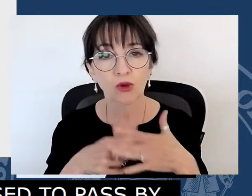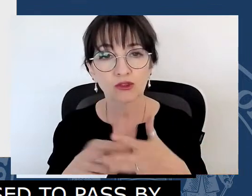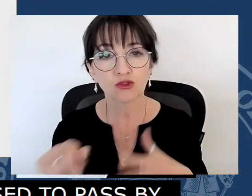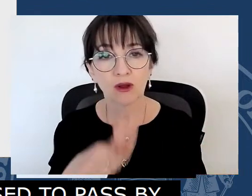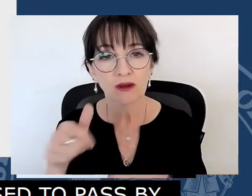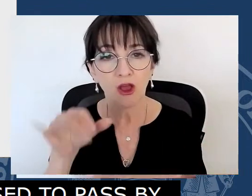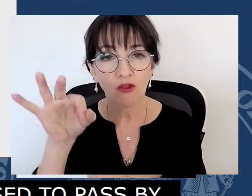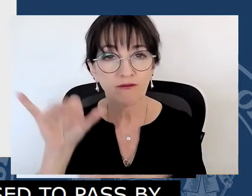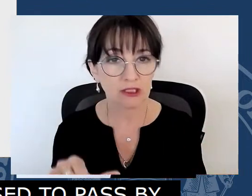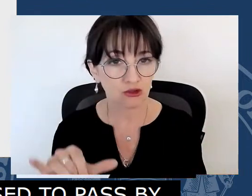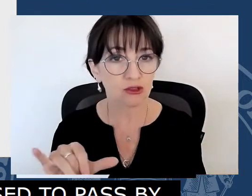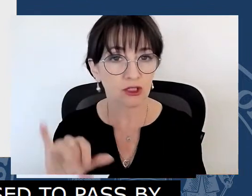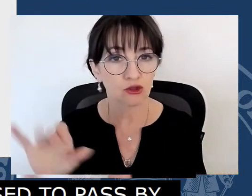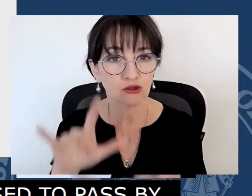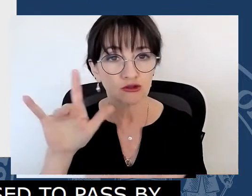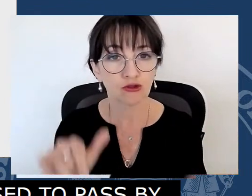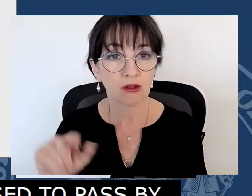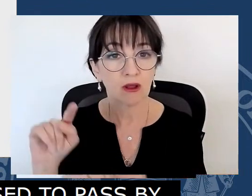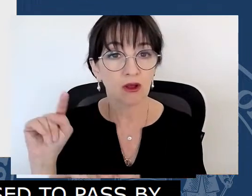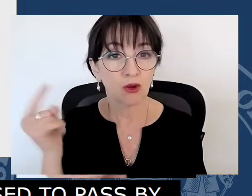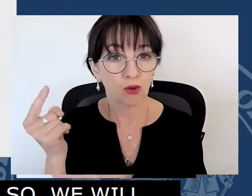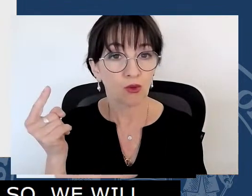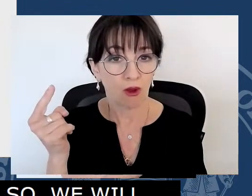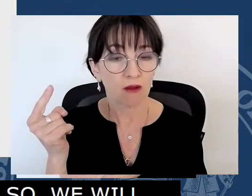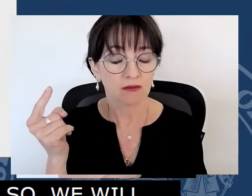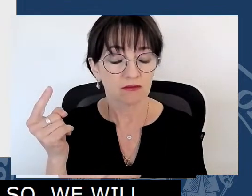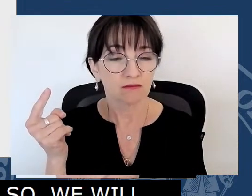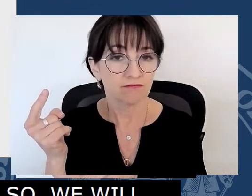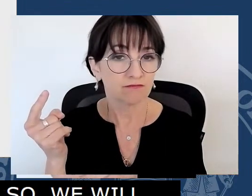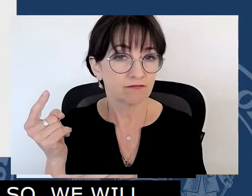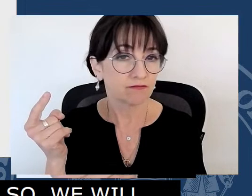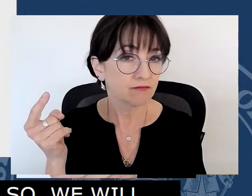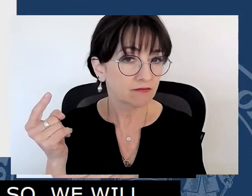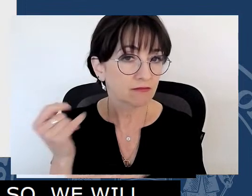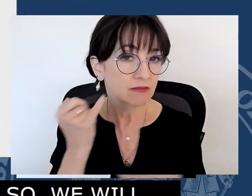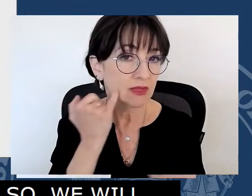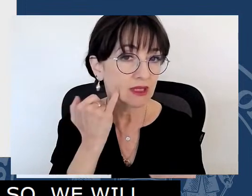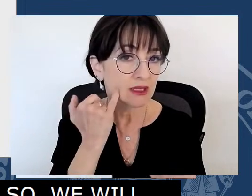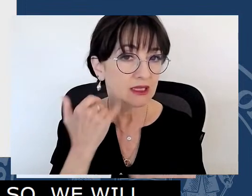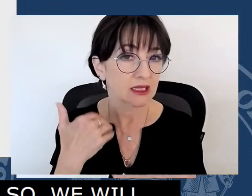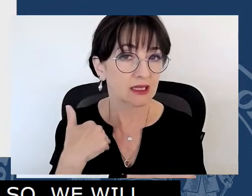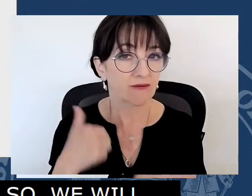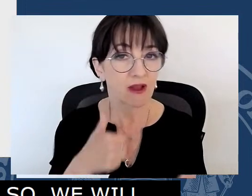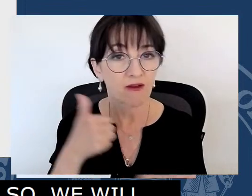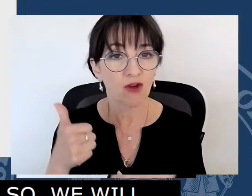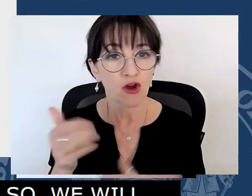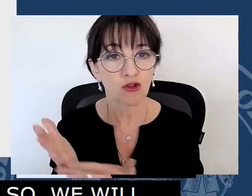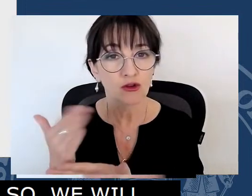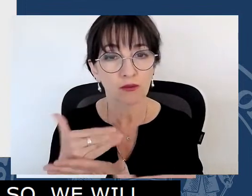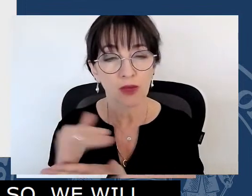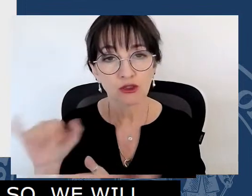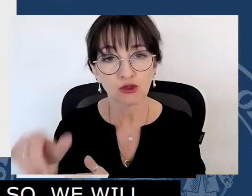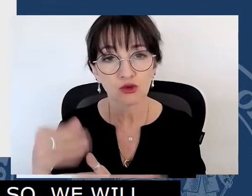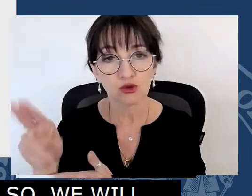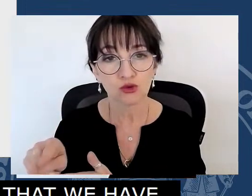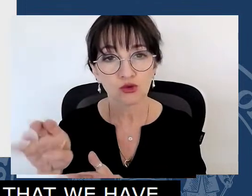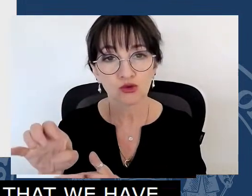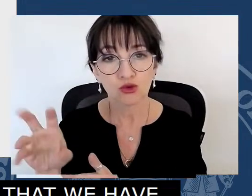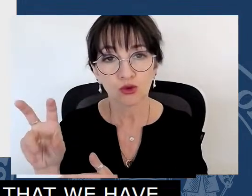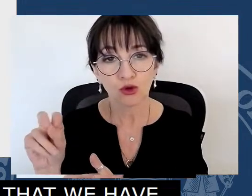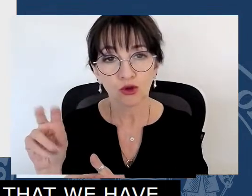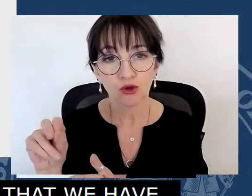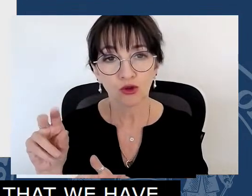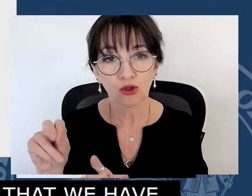1, provided that we have a signed budget on June 30th. Just to give you a little bit